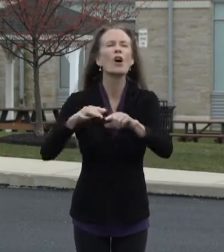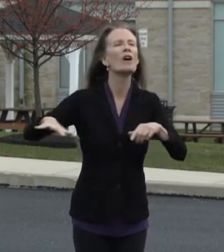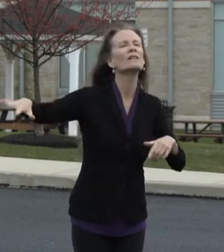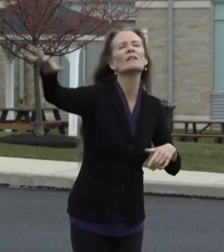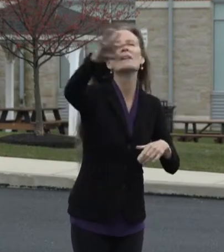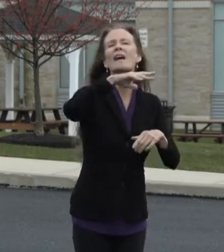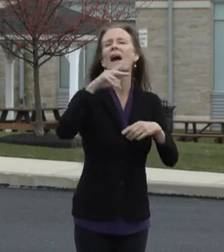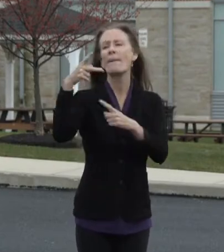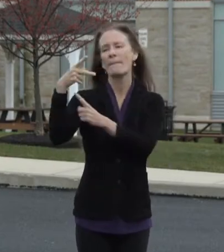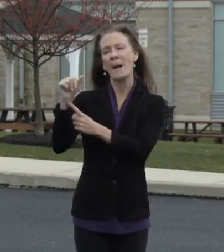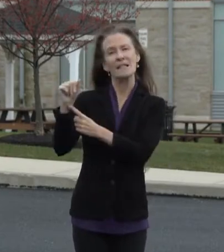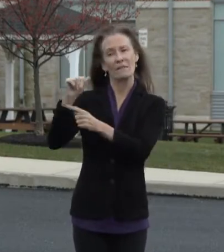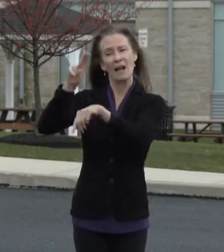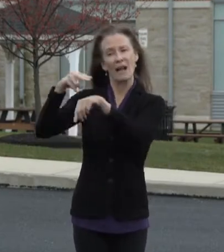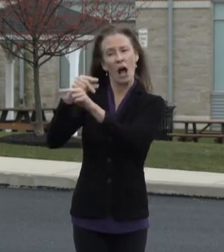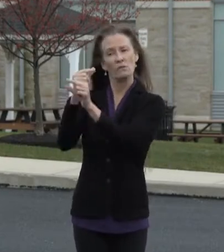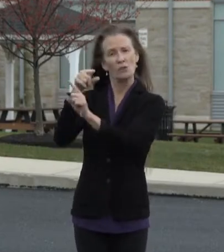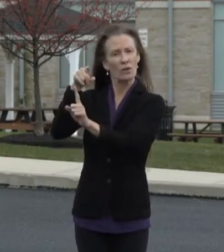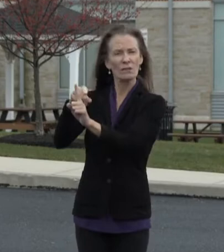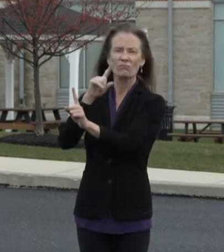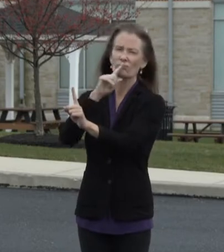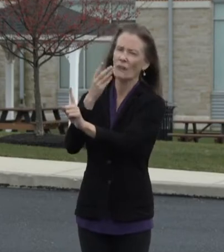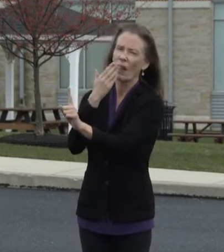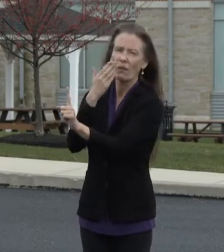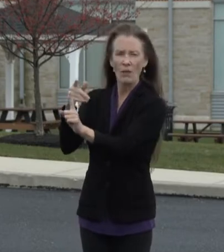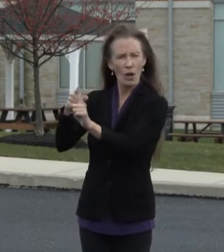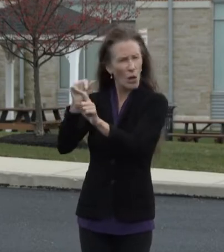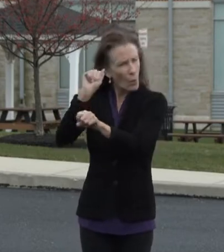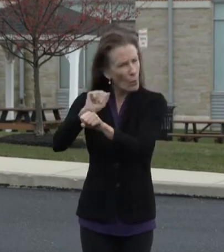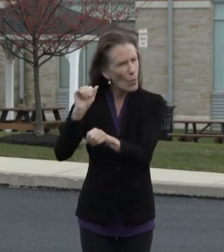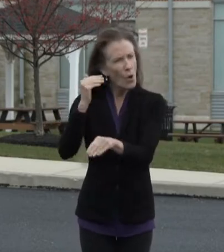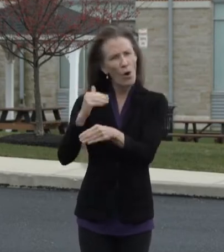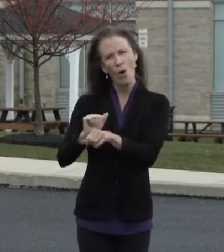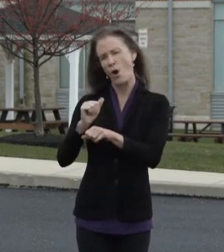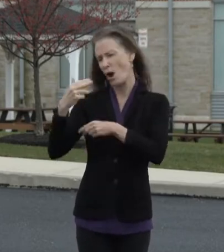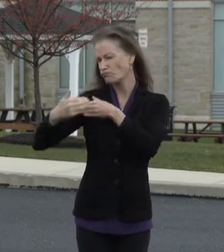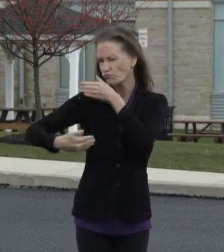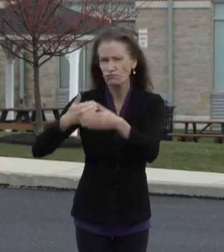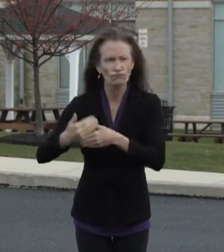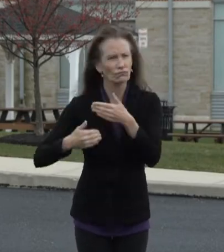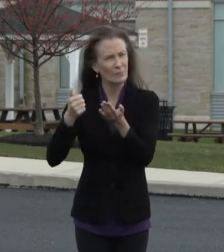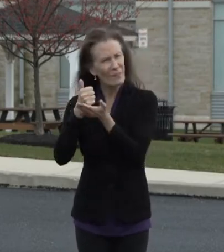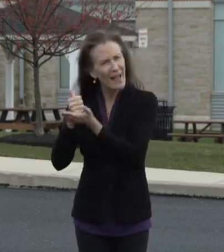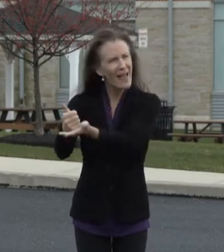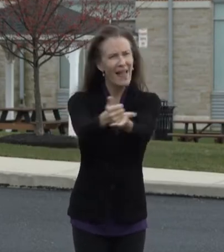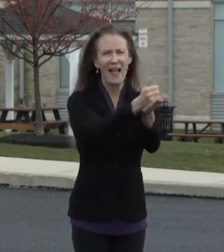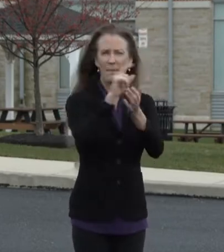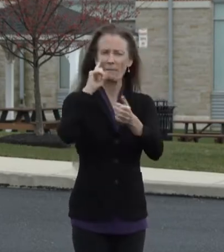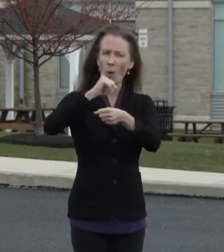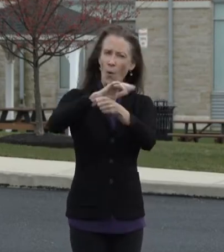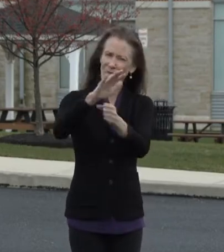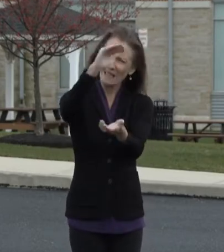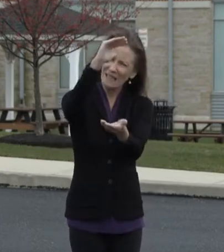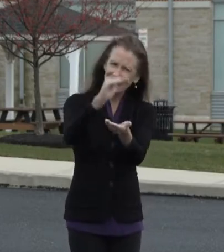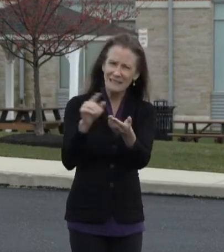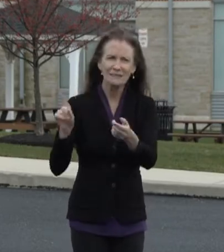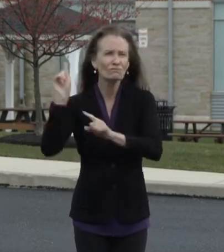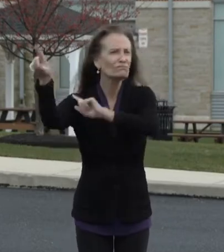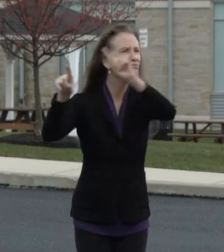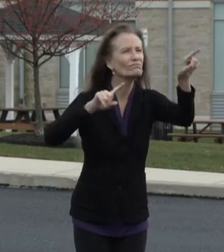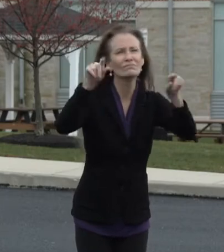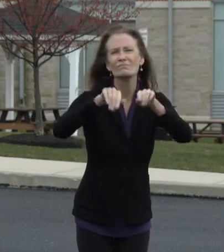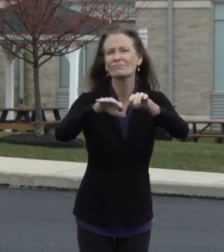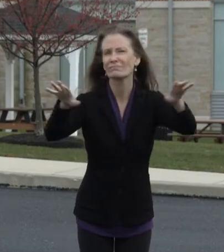to our response to COVID-19. I cannot express this strongly enough. Through the end of September, members of the